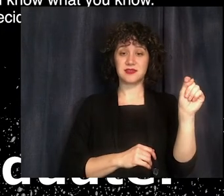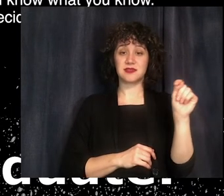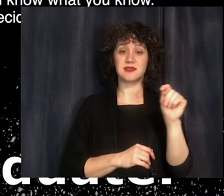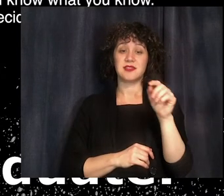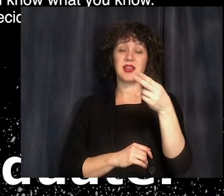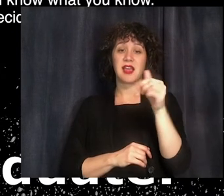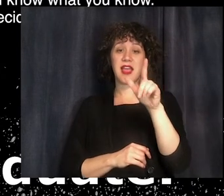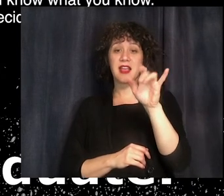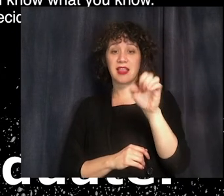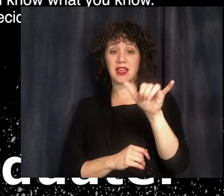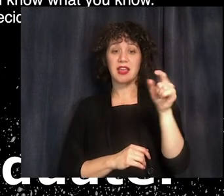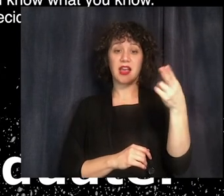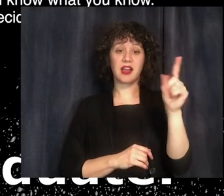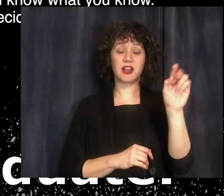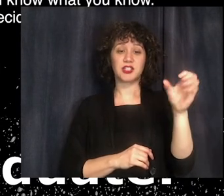Haley Hutchinson.